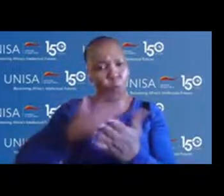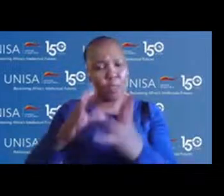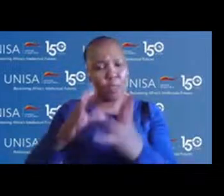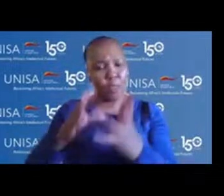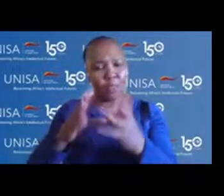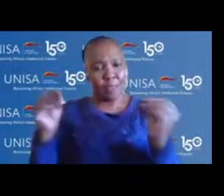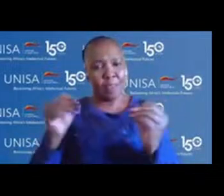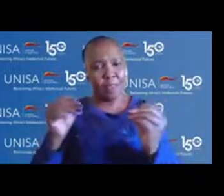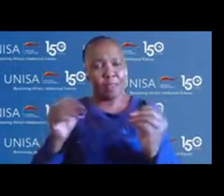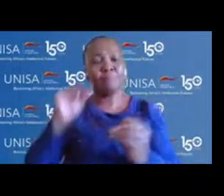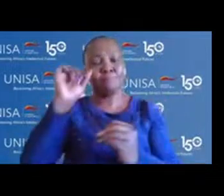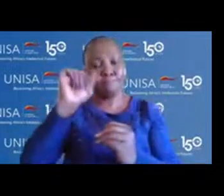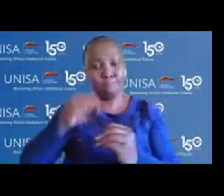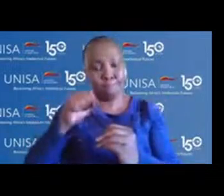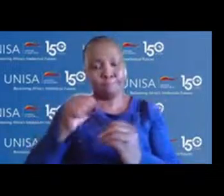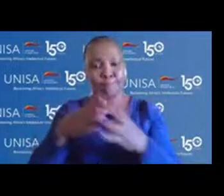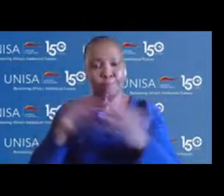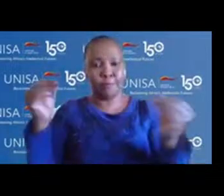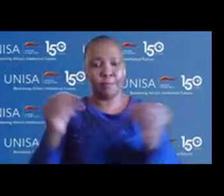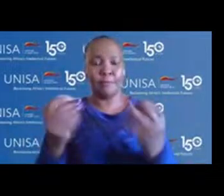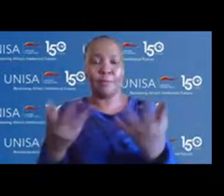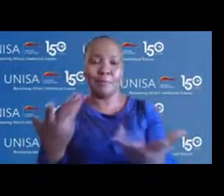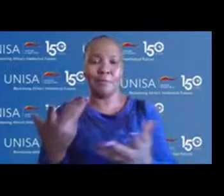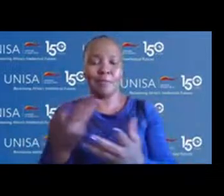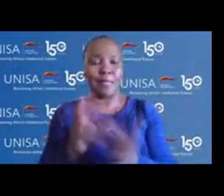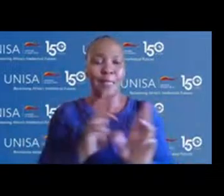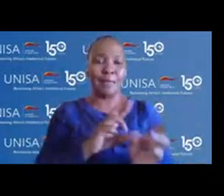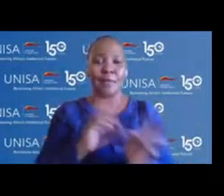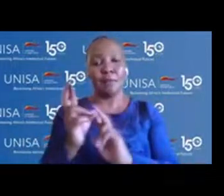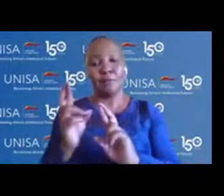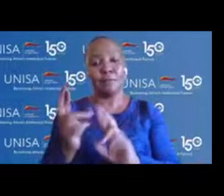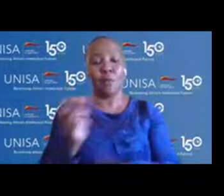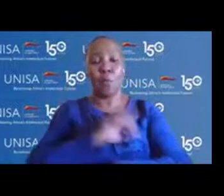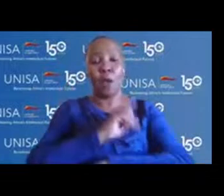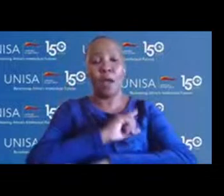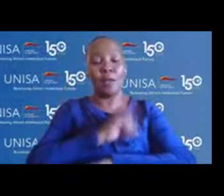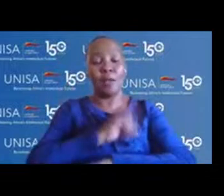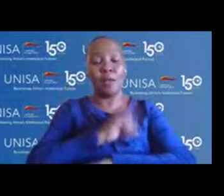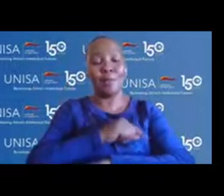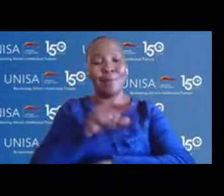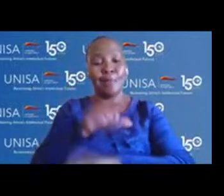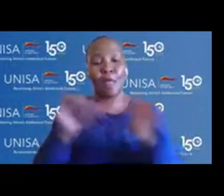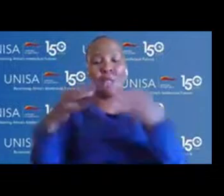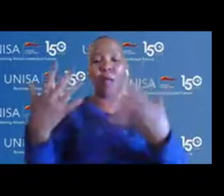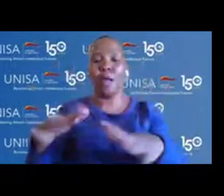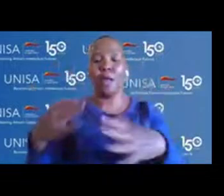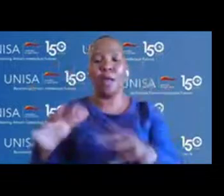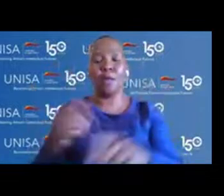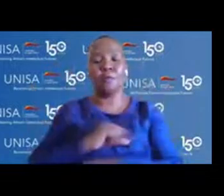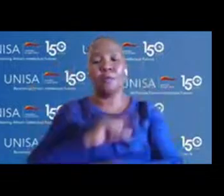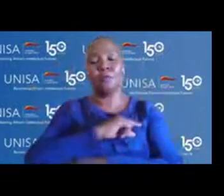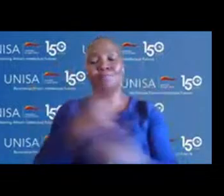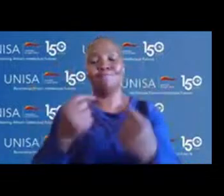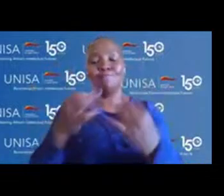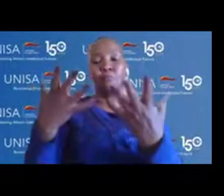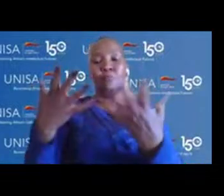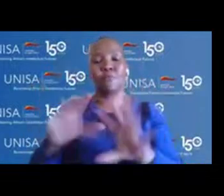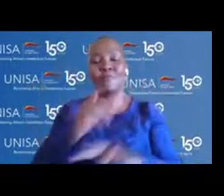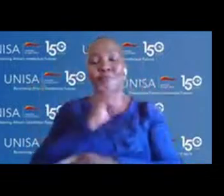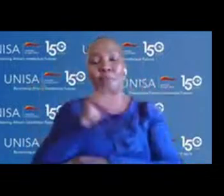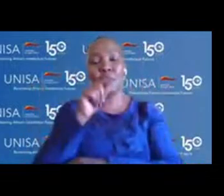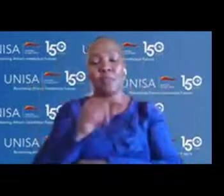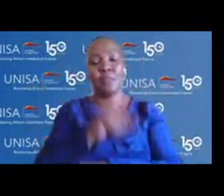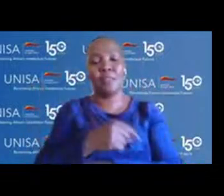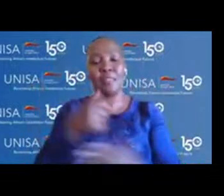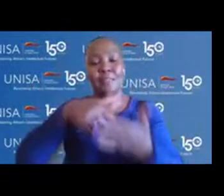going to say, yes, finish. So now you already can see why this is so important, because now I've done it. I've used the proctoring tool,